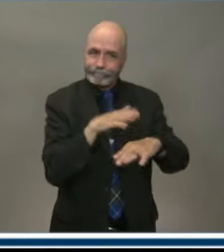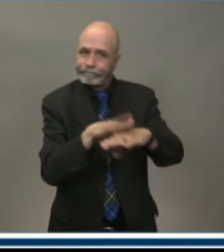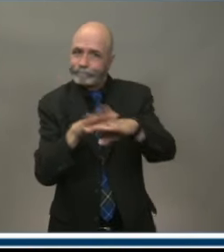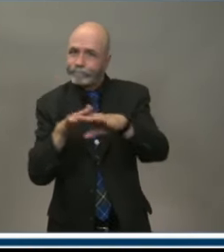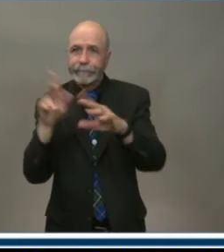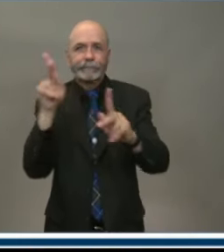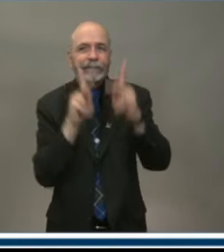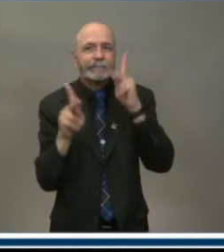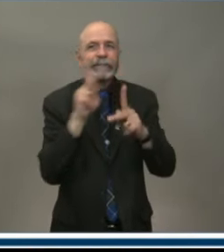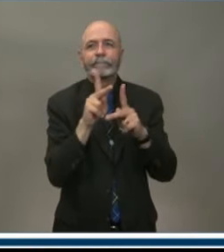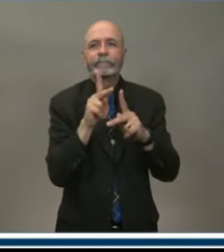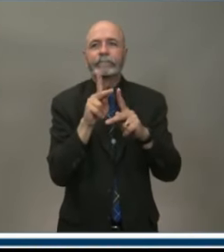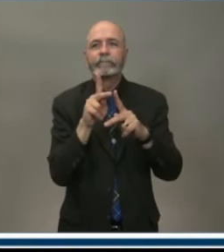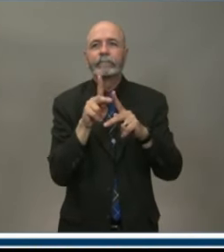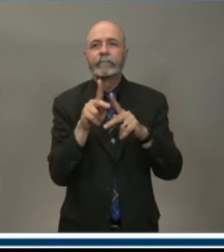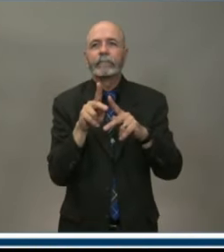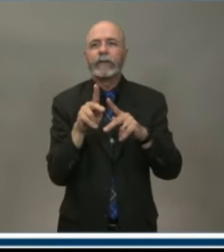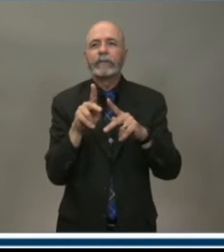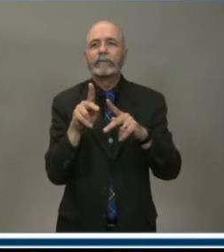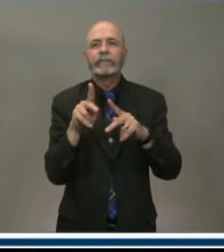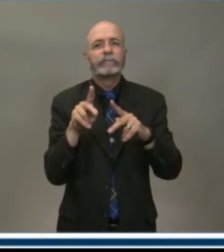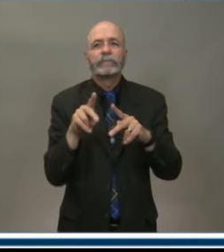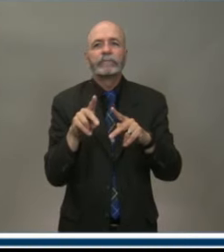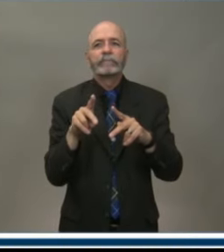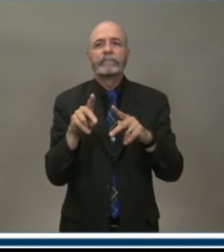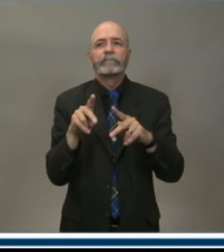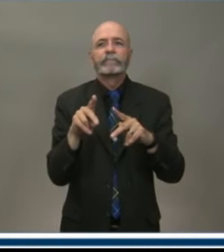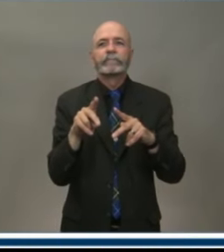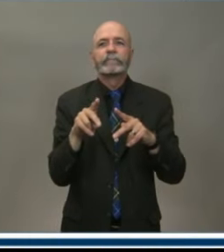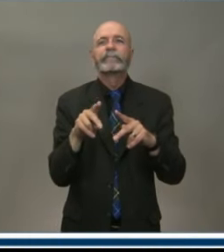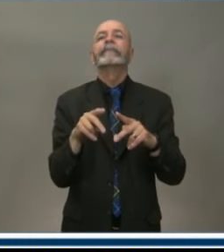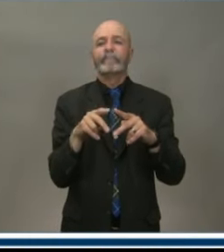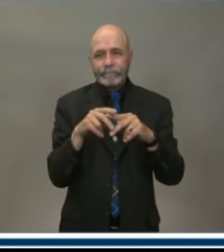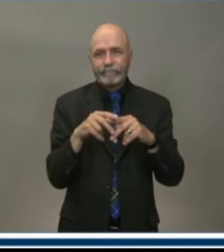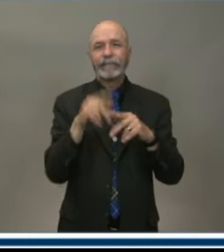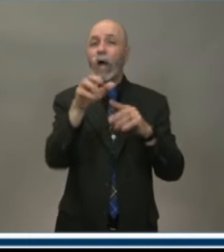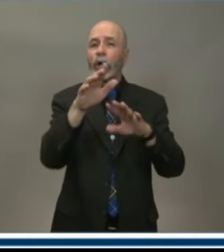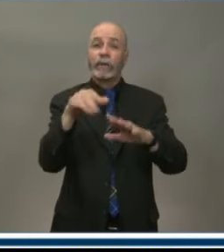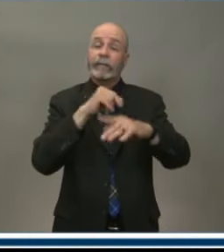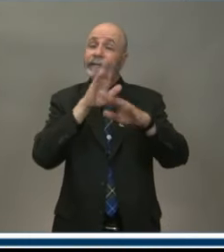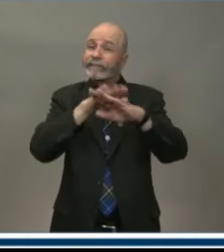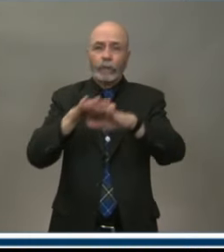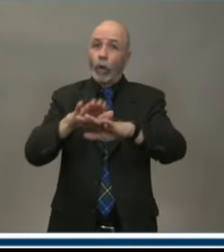is not meant to be ingested or injected. It's really important that